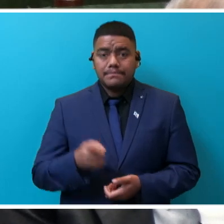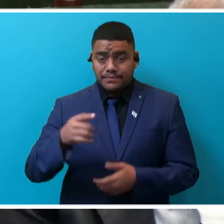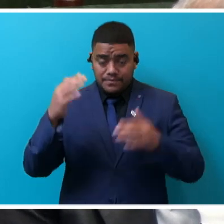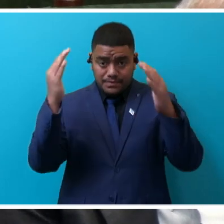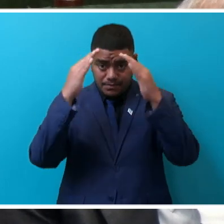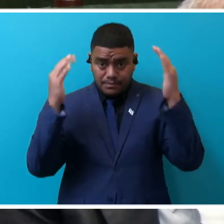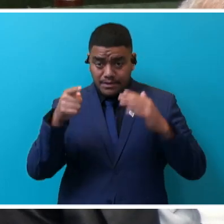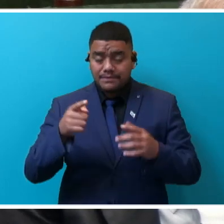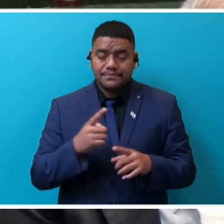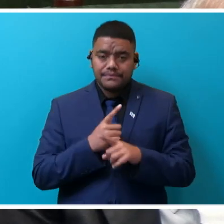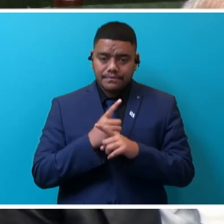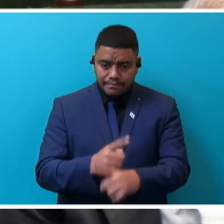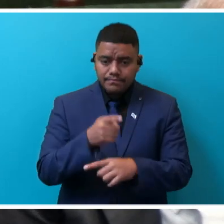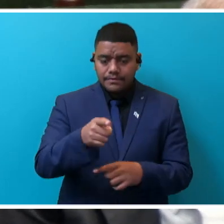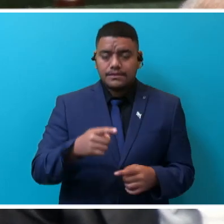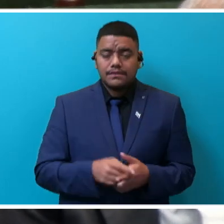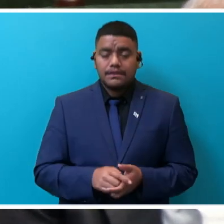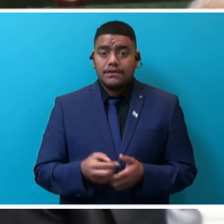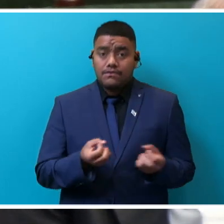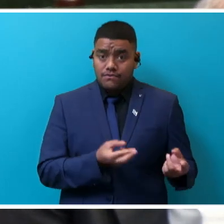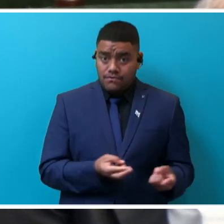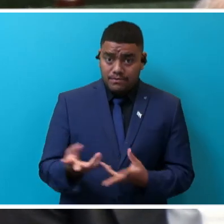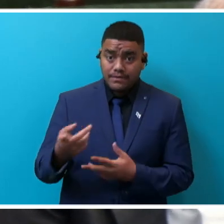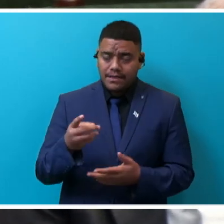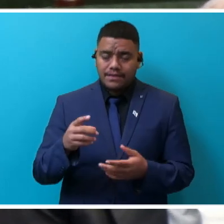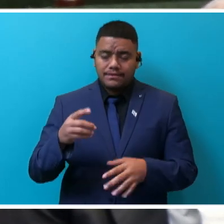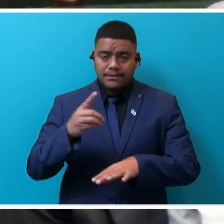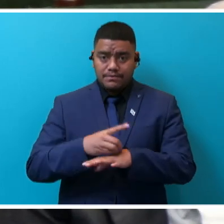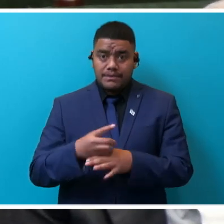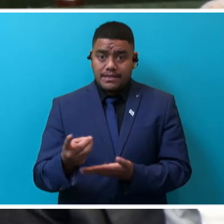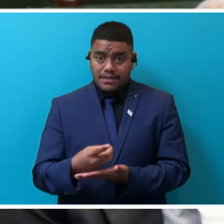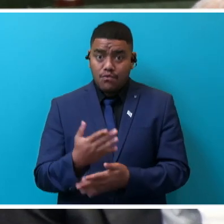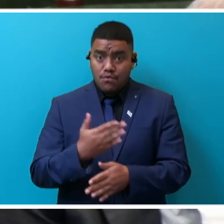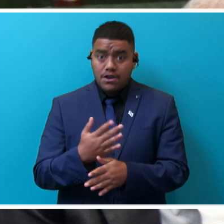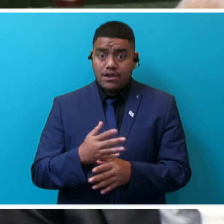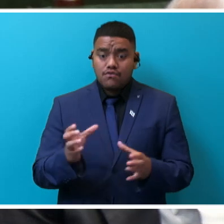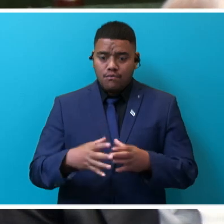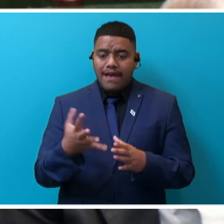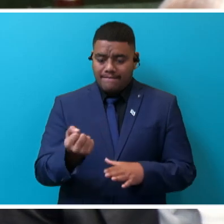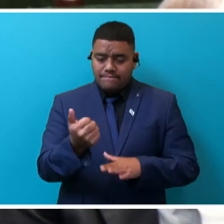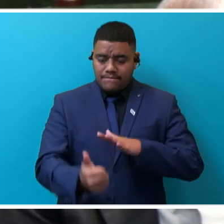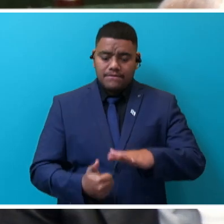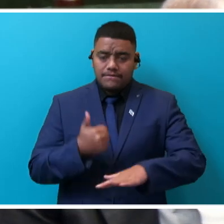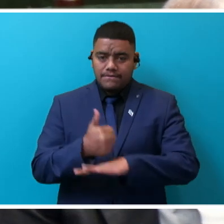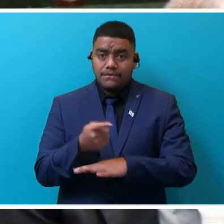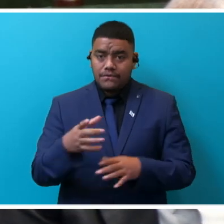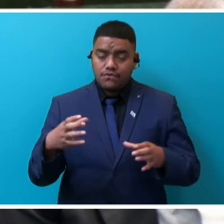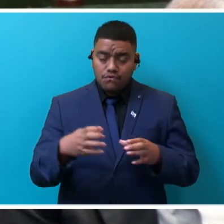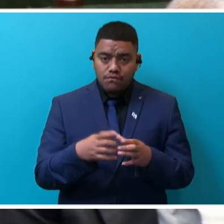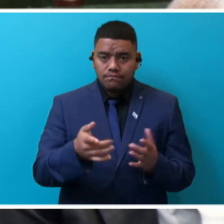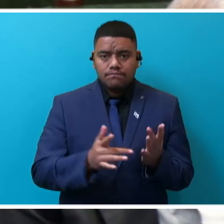to guide the implementation of these recommendations, a Disability Data Hub working group has been established. The technical group has